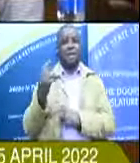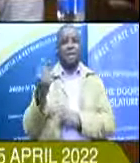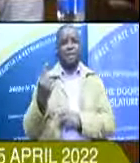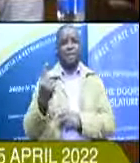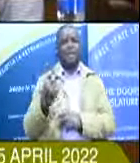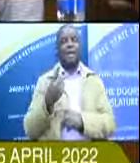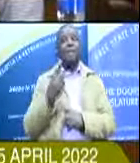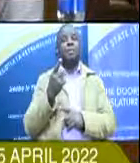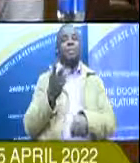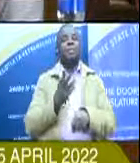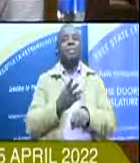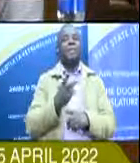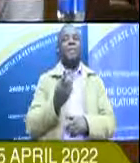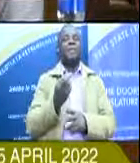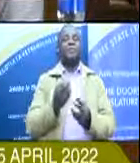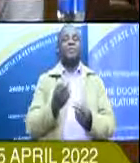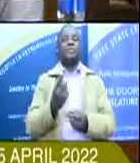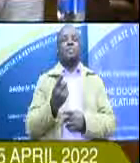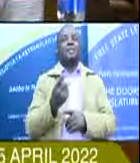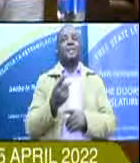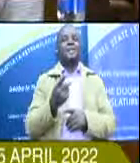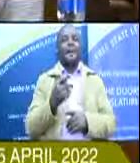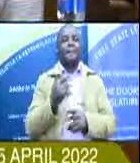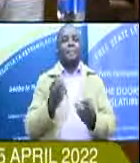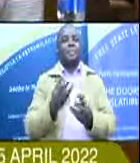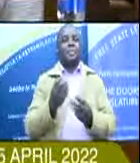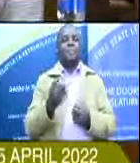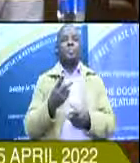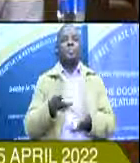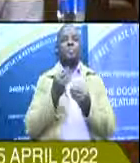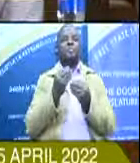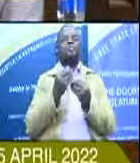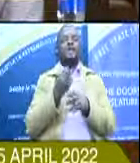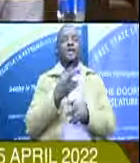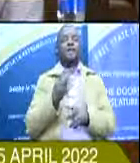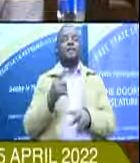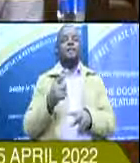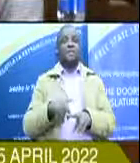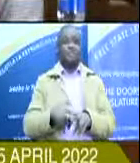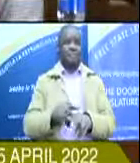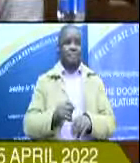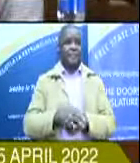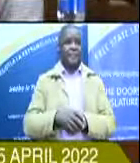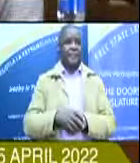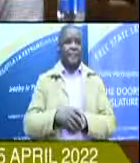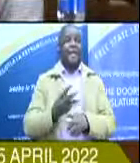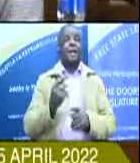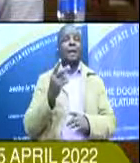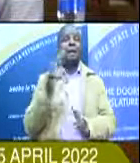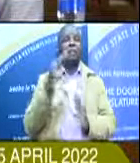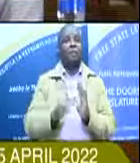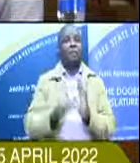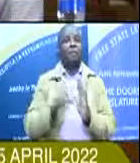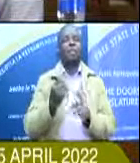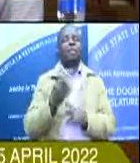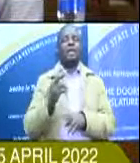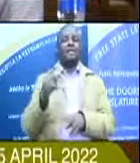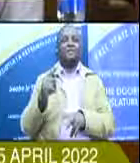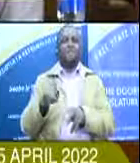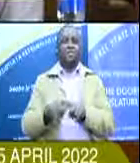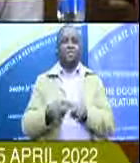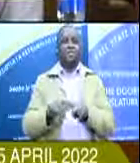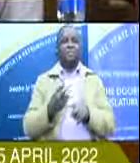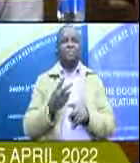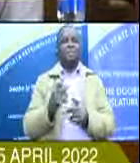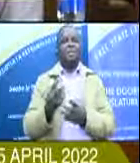23,691. Fewer patients were diagnosed with HIV positive, therefore reducing the number of HIV positive